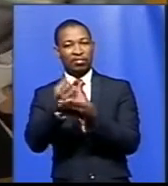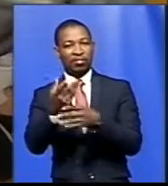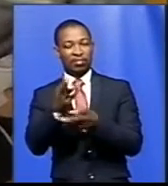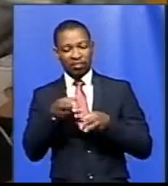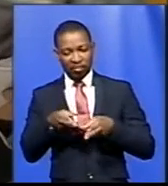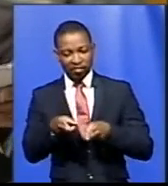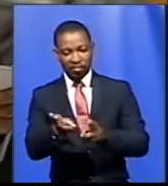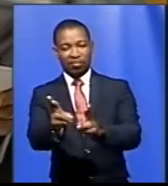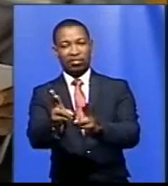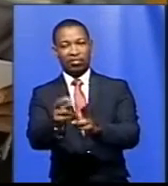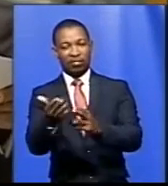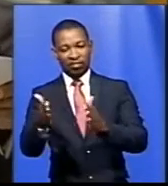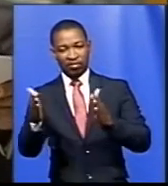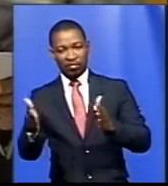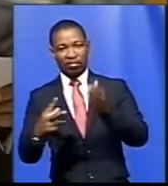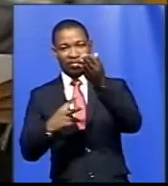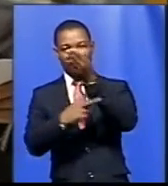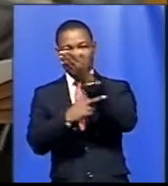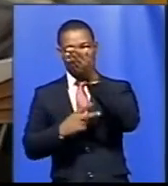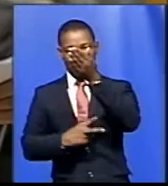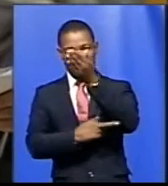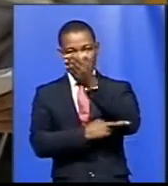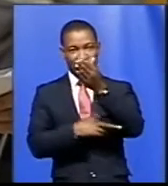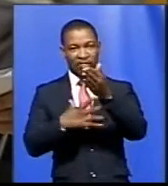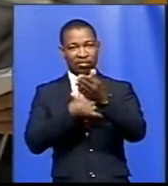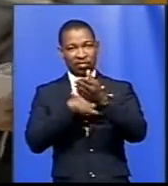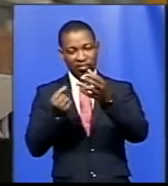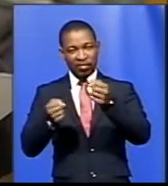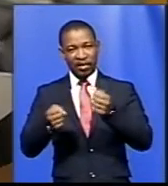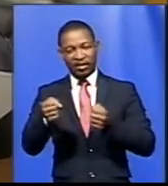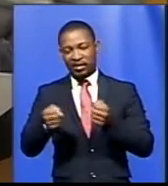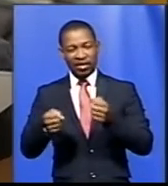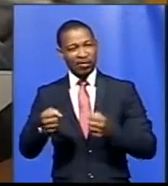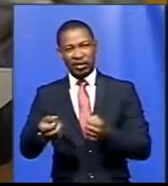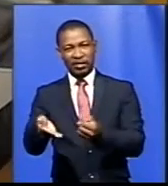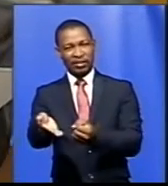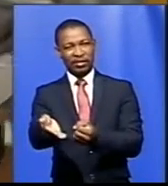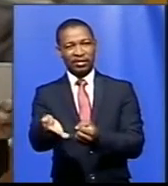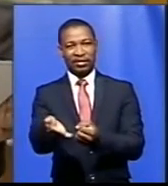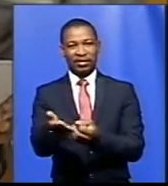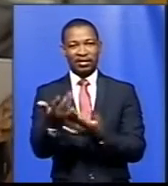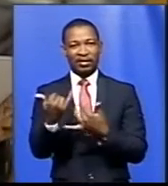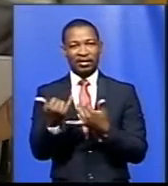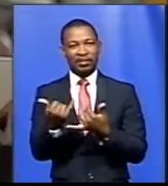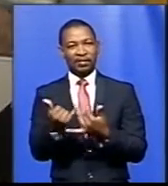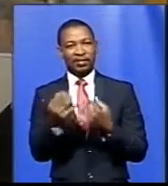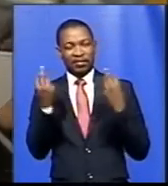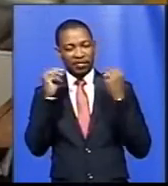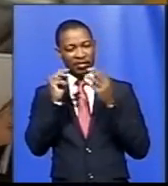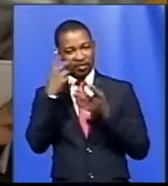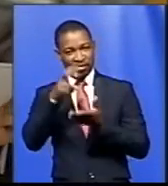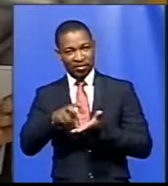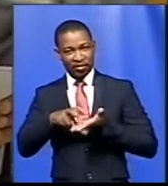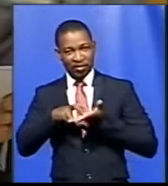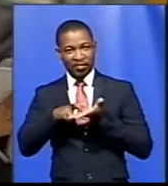roads, bridges, and trunk roads. The major projects under the Ministry of Transport, that